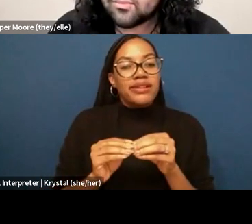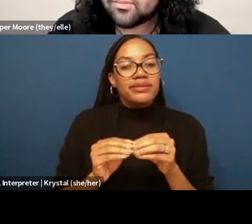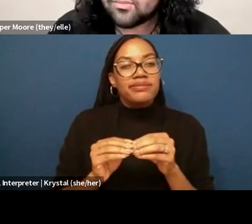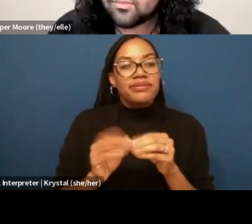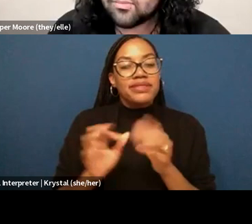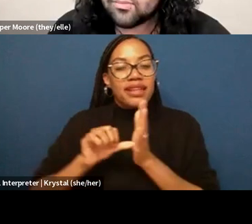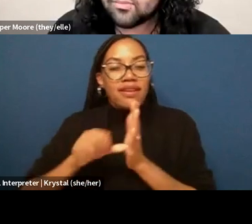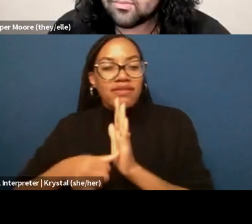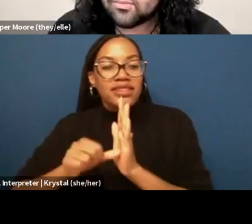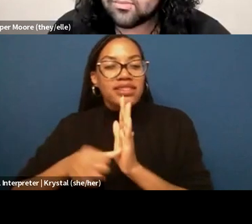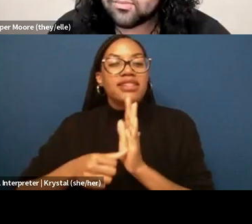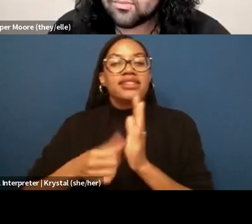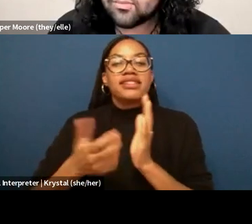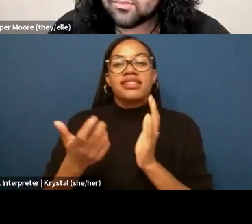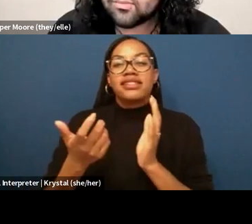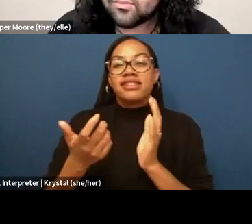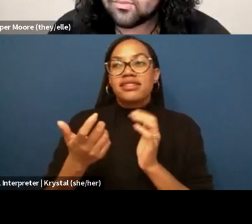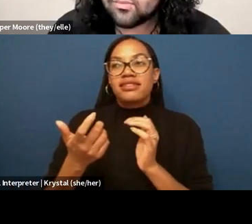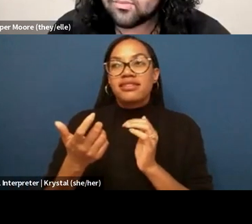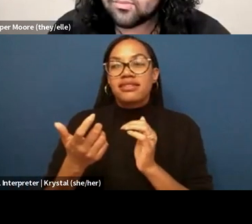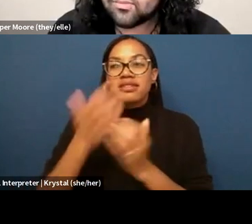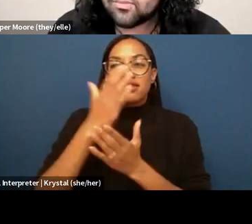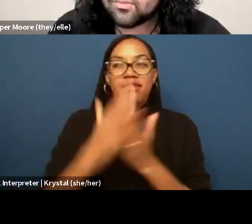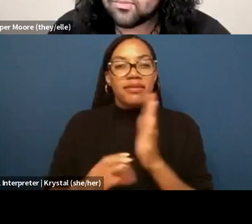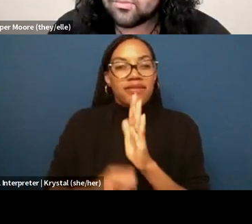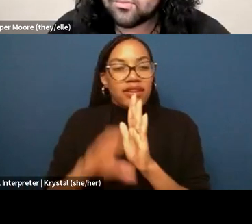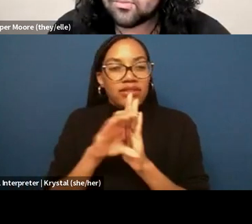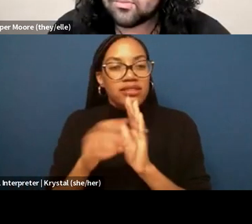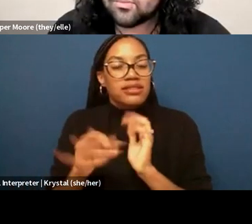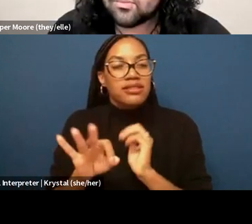circle keeping, all of that, but has really